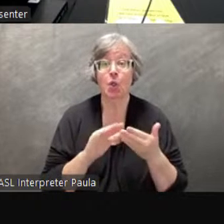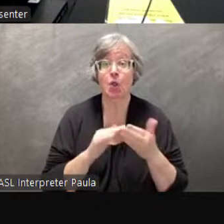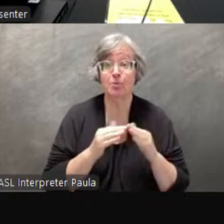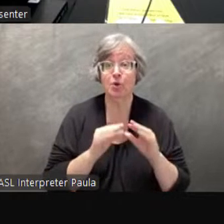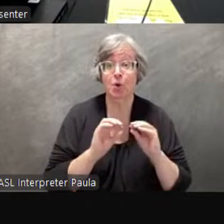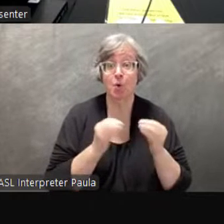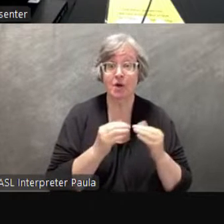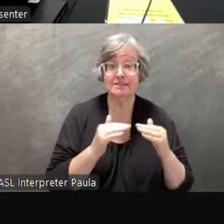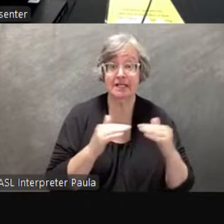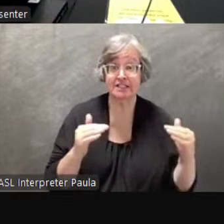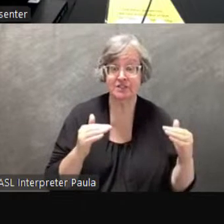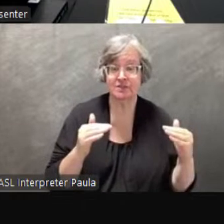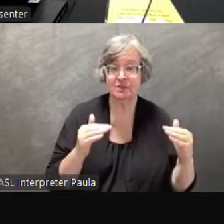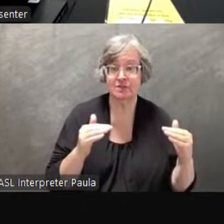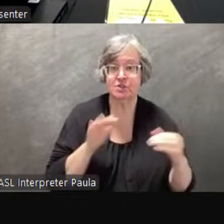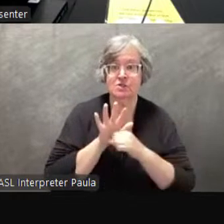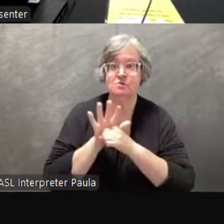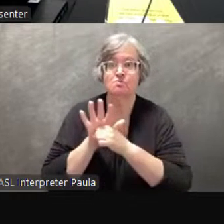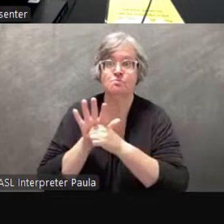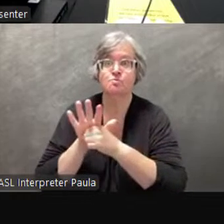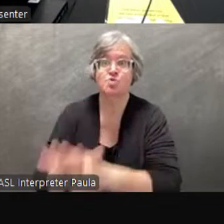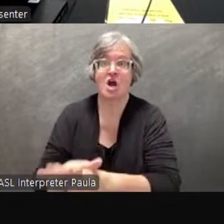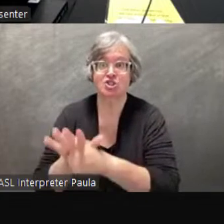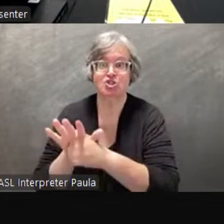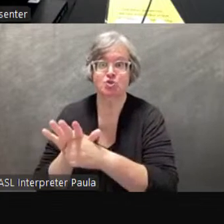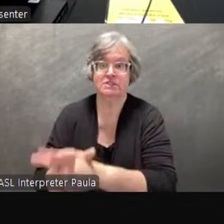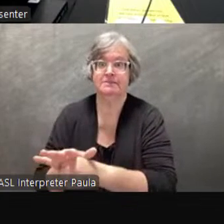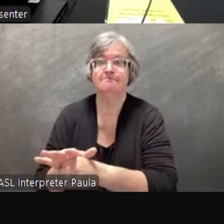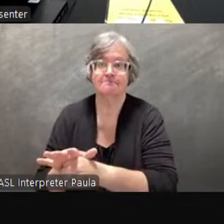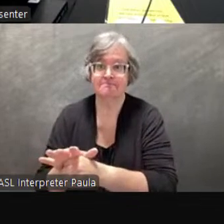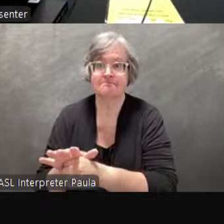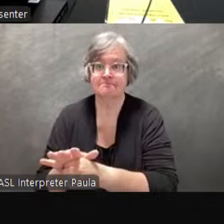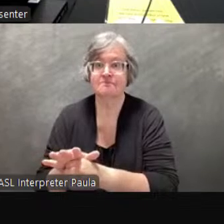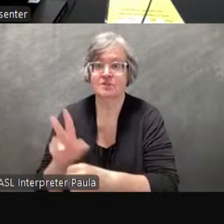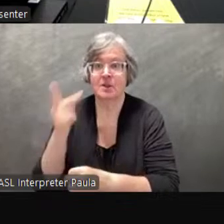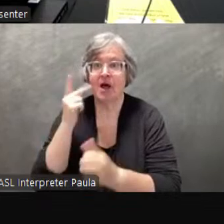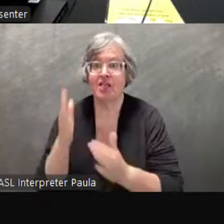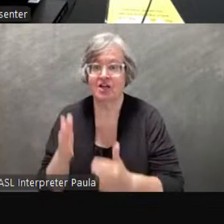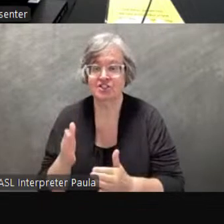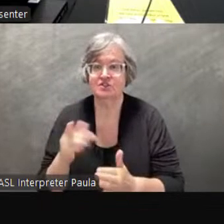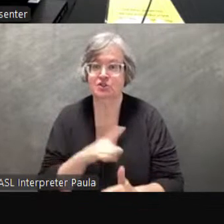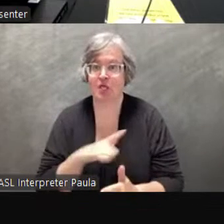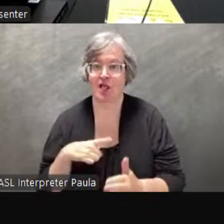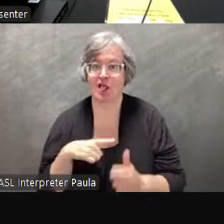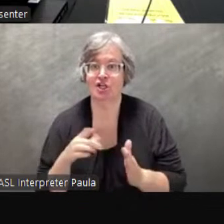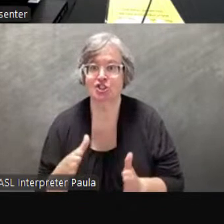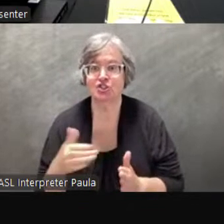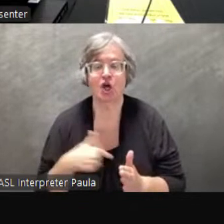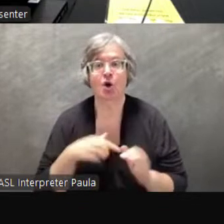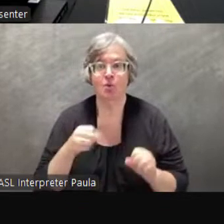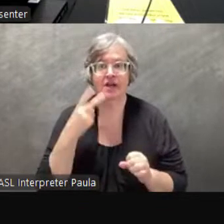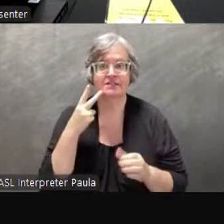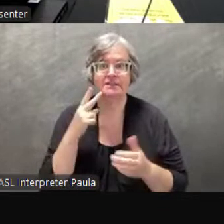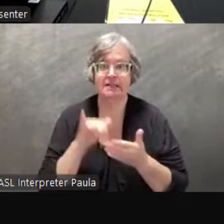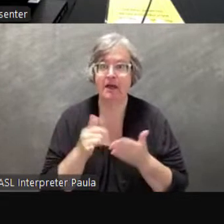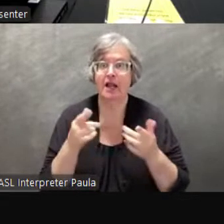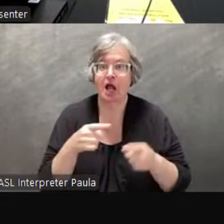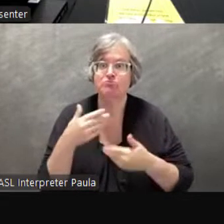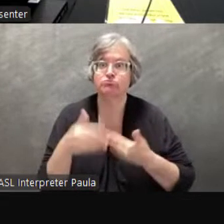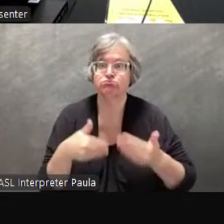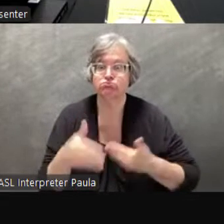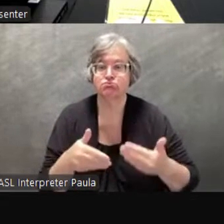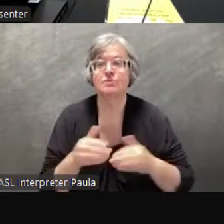level, leaning on elected officials, I think we can begin to see this thing moving, especially in terms